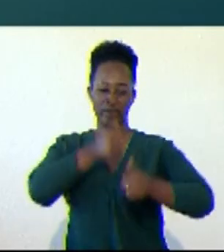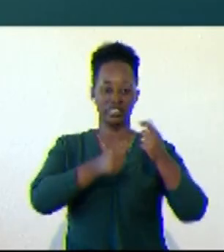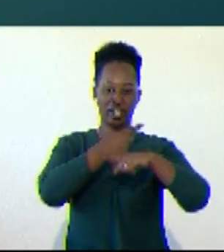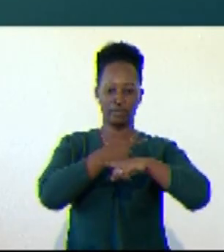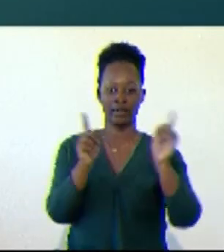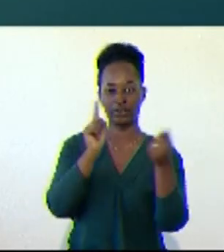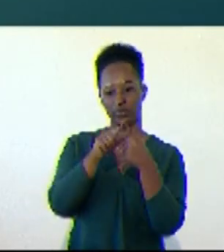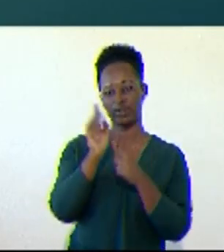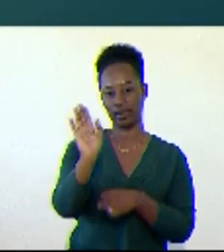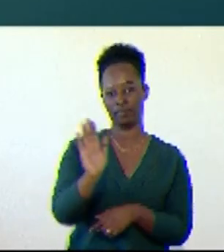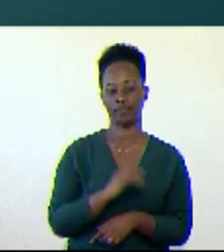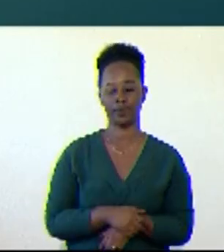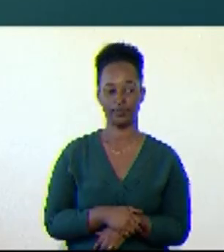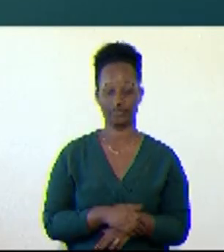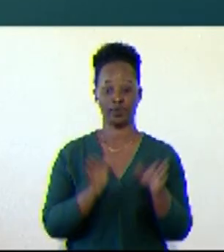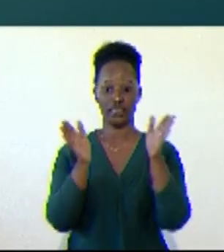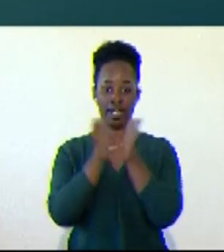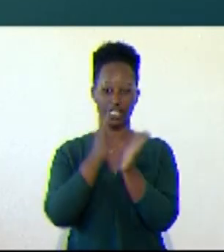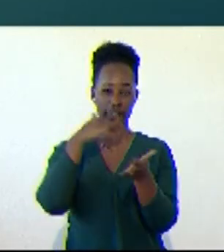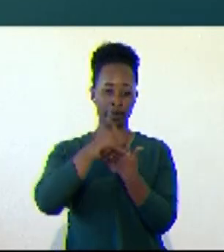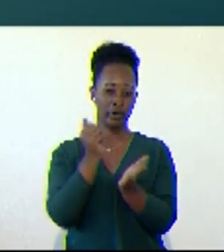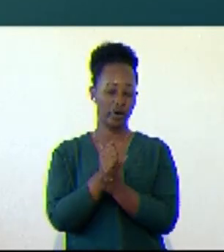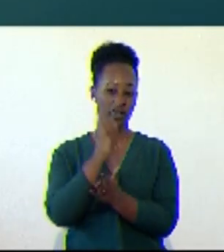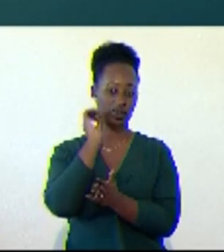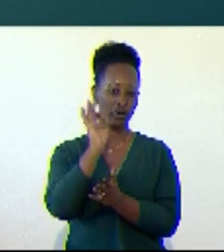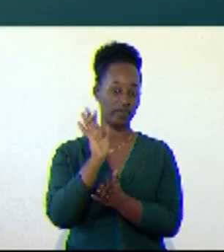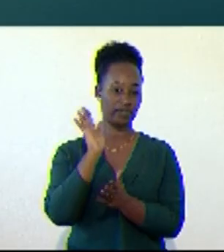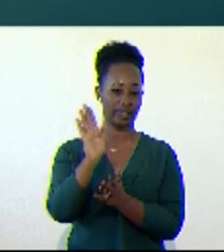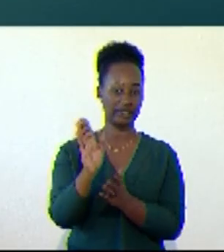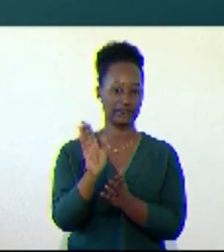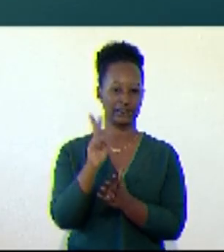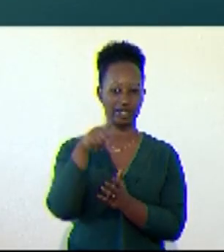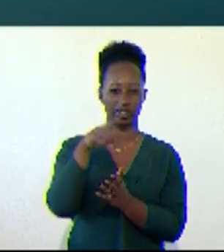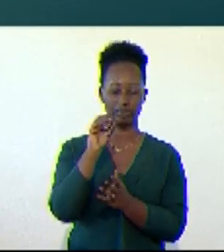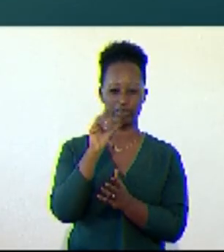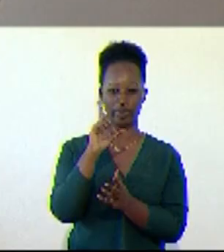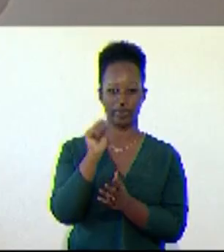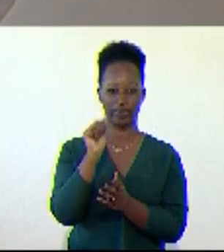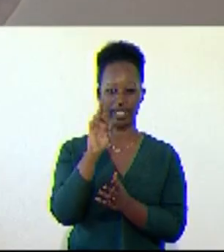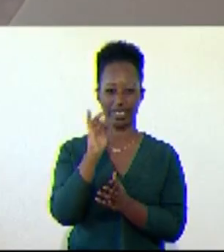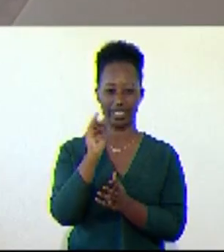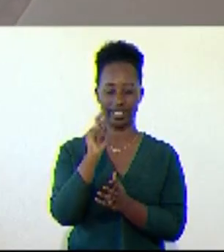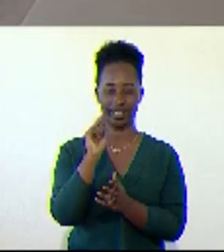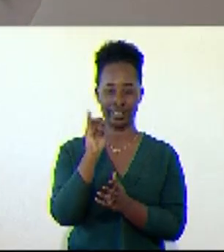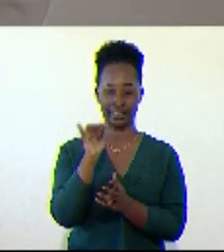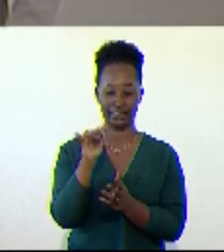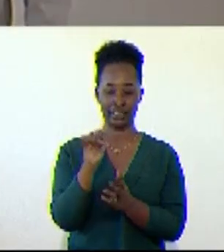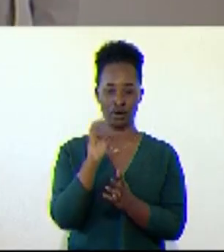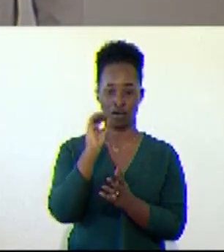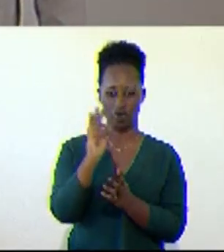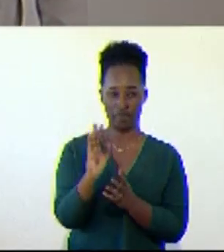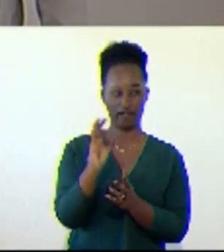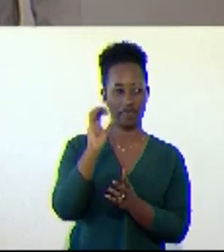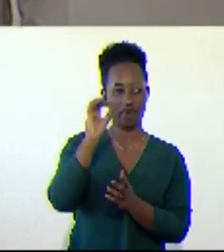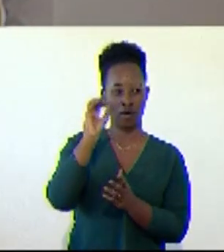them. And because also of the polarity of the carbon-oxygen bond, some of